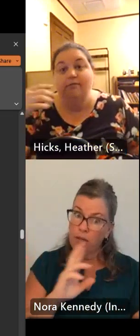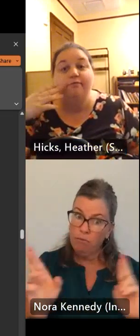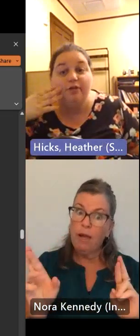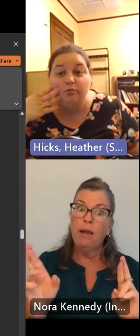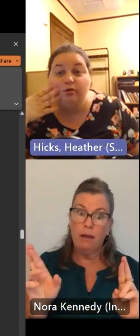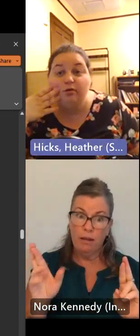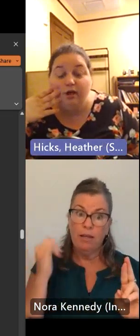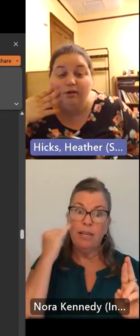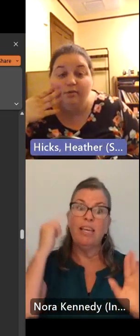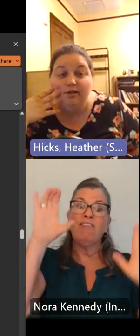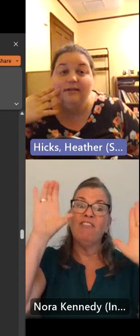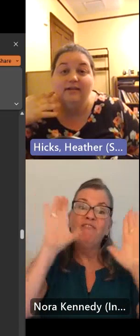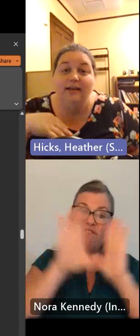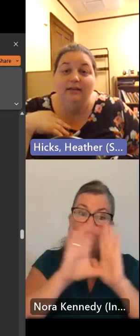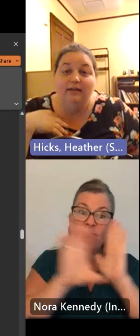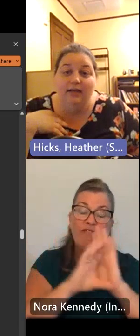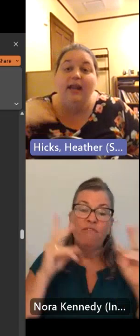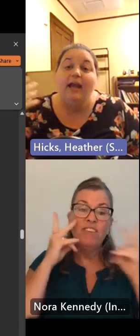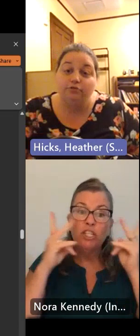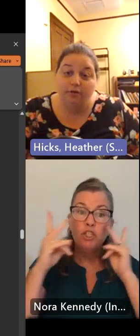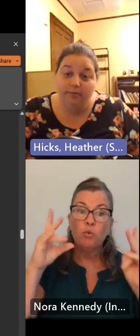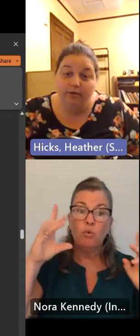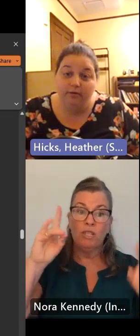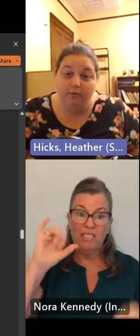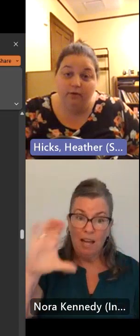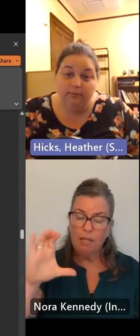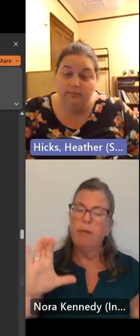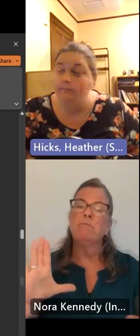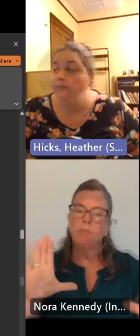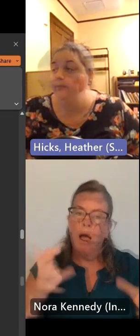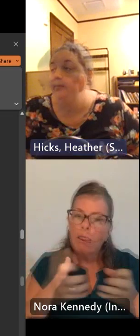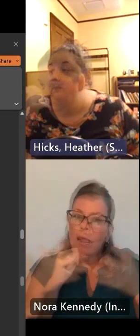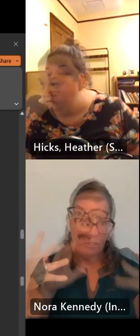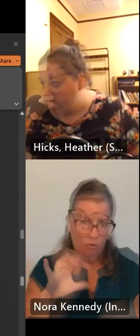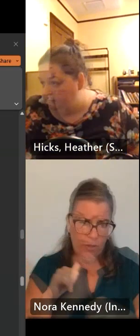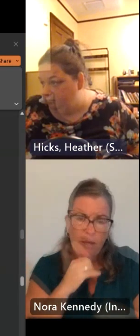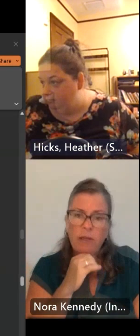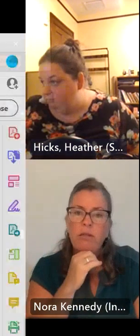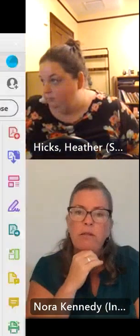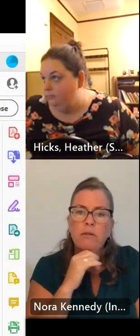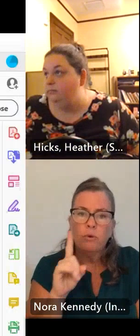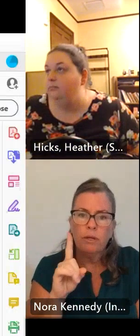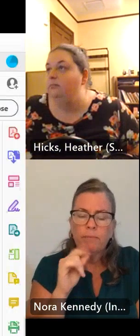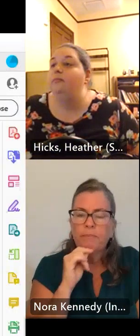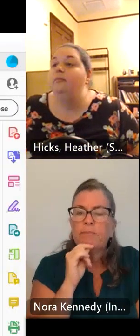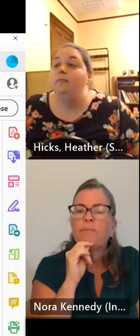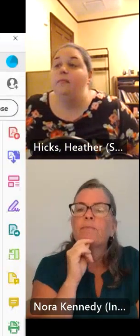visual document that's going to take an extra amount of work.